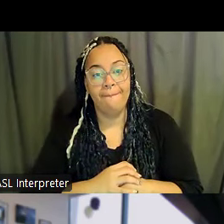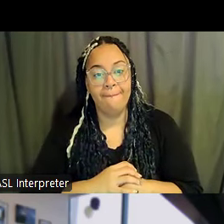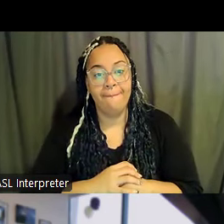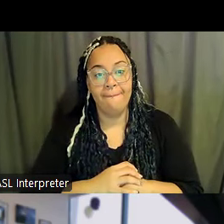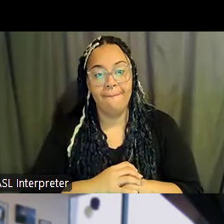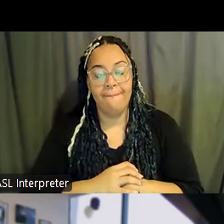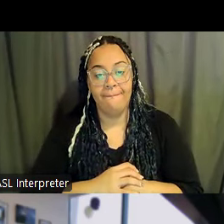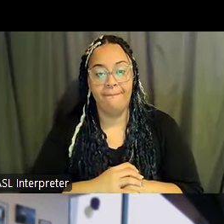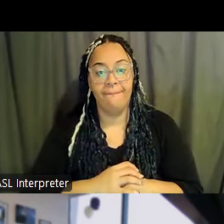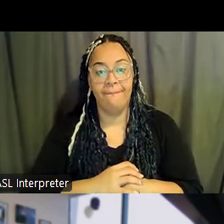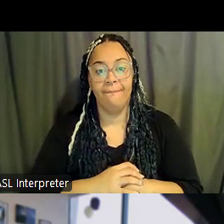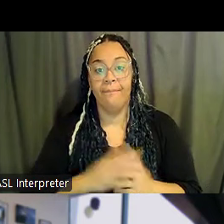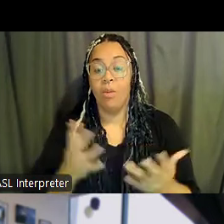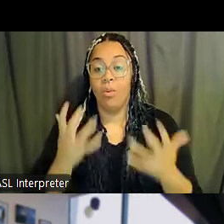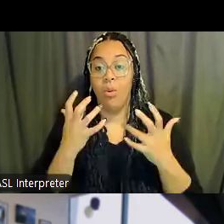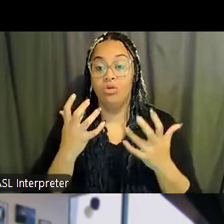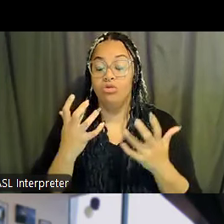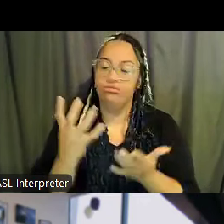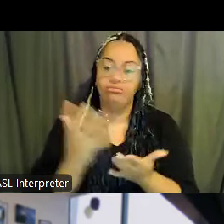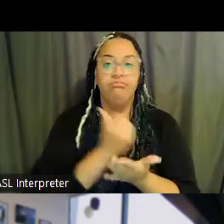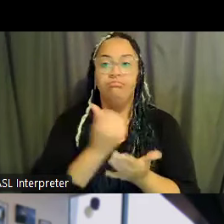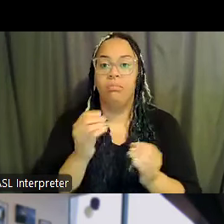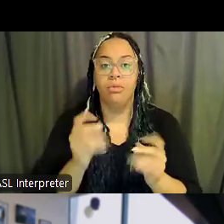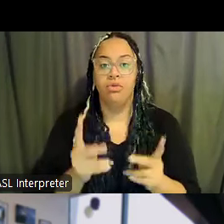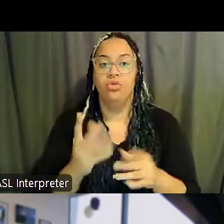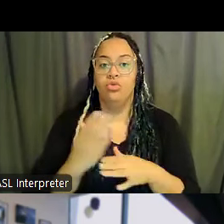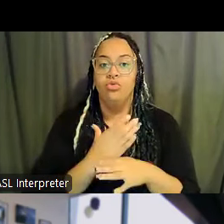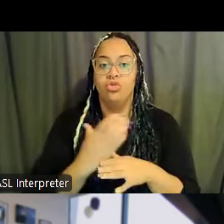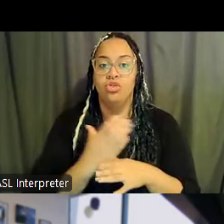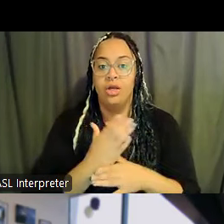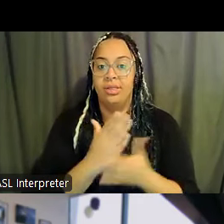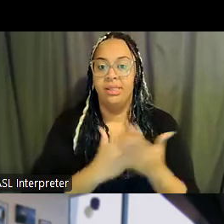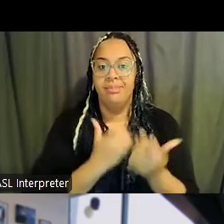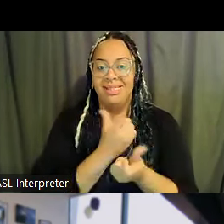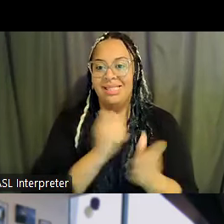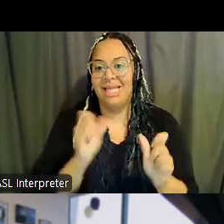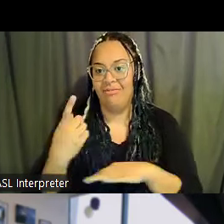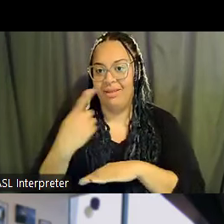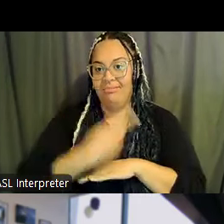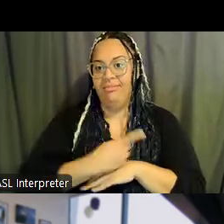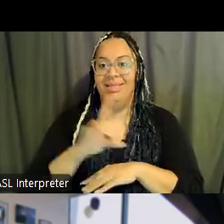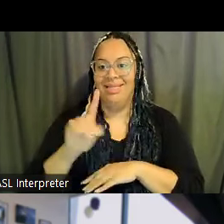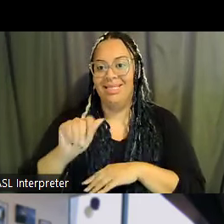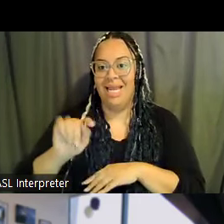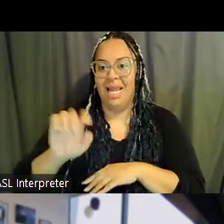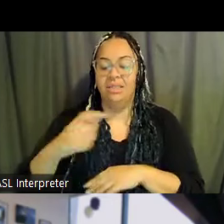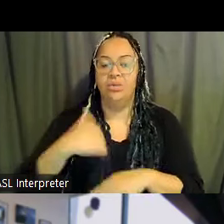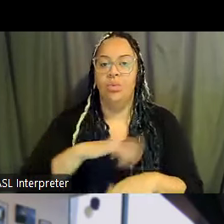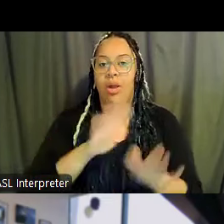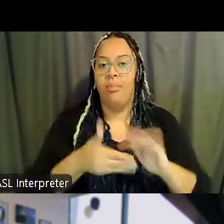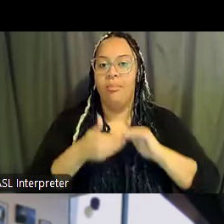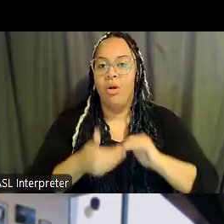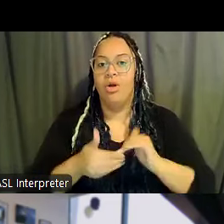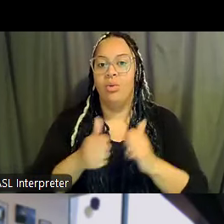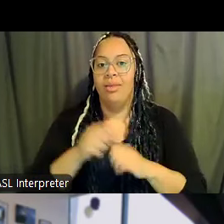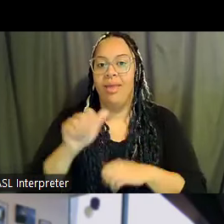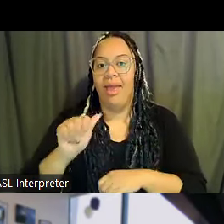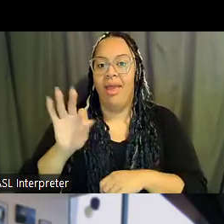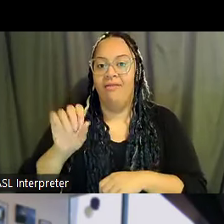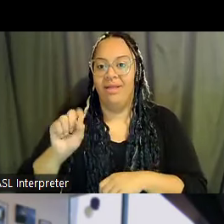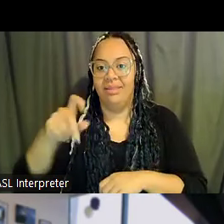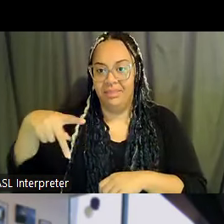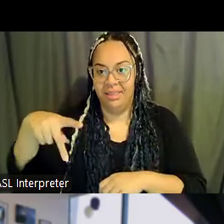And then we want to go ahead and take the opportunity to share some save the dates with you. We are partnering again with